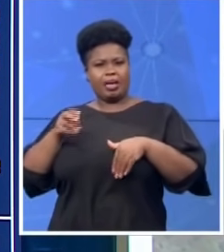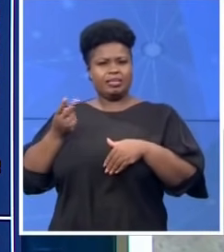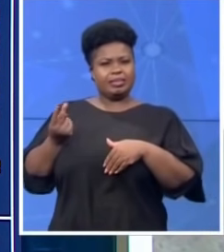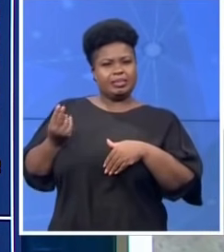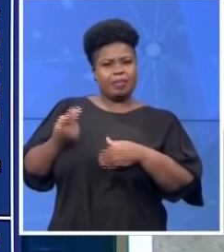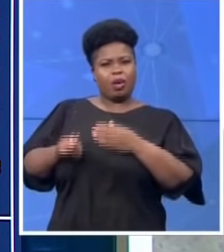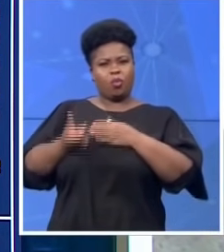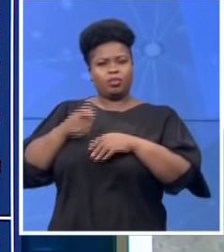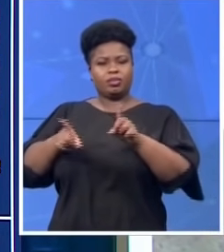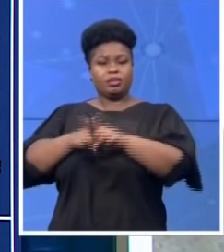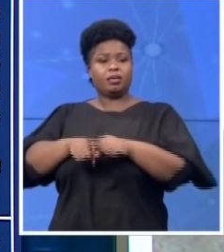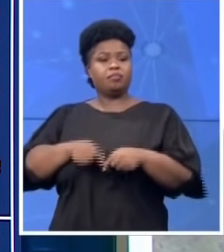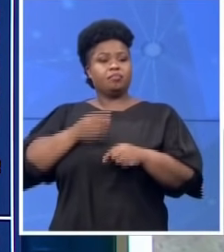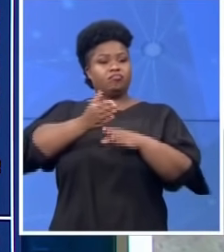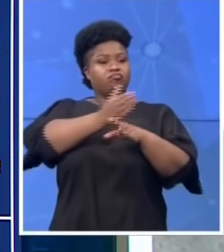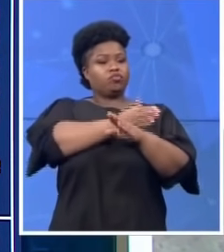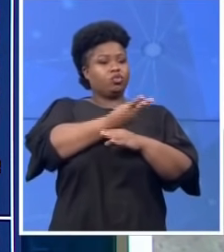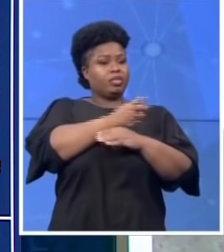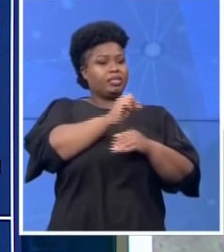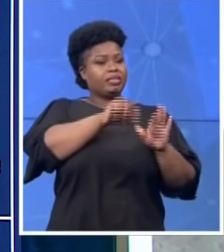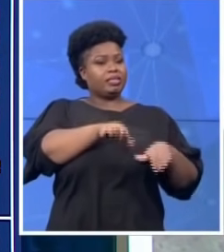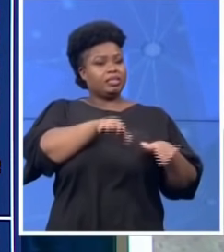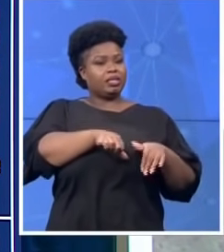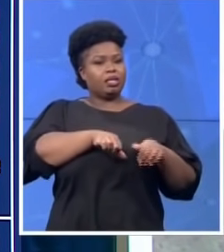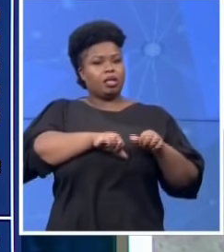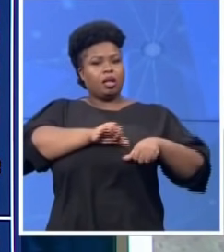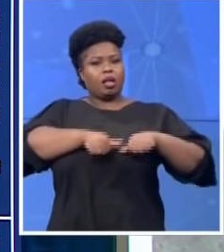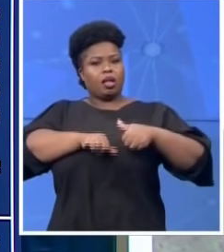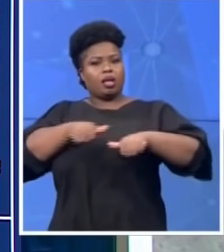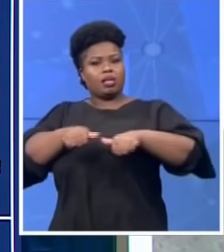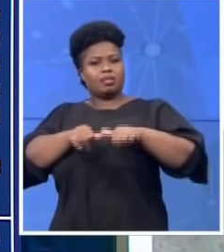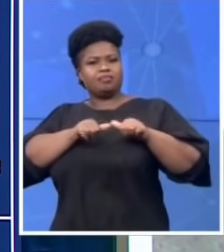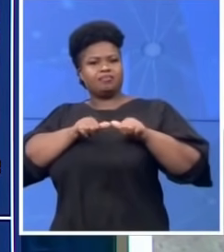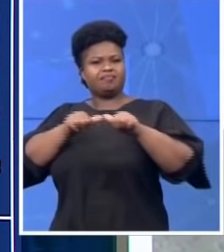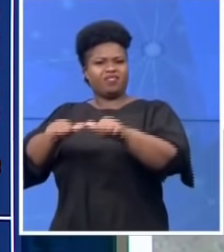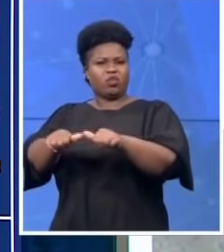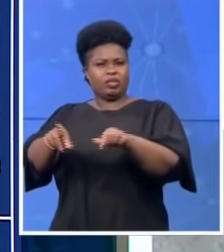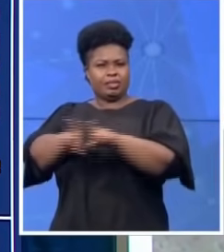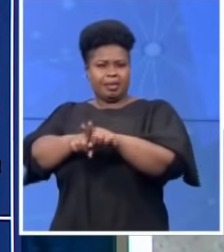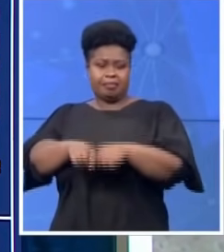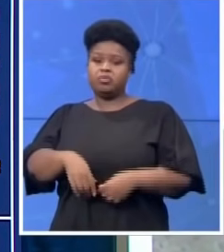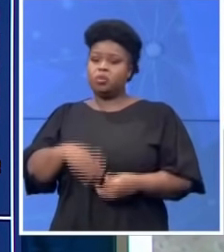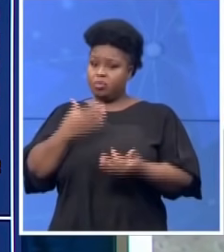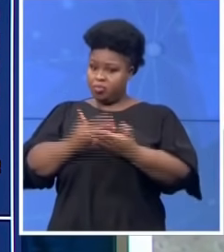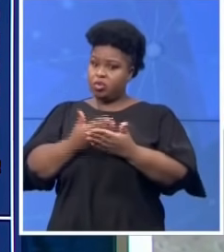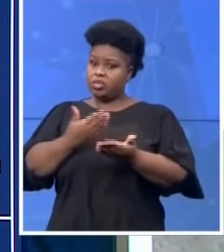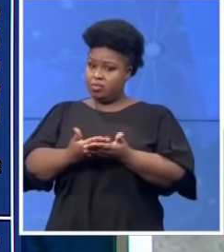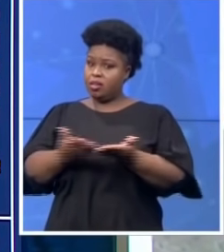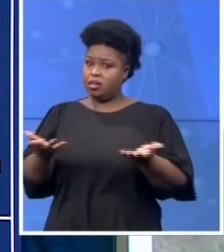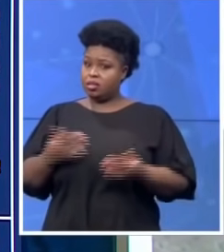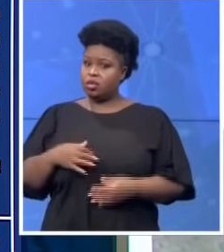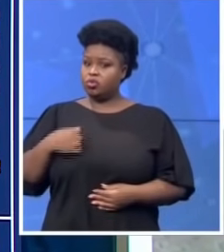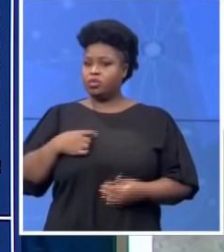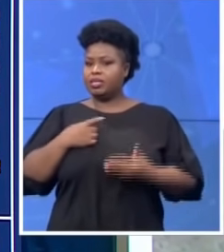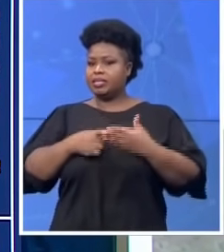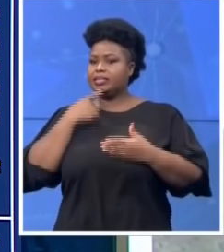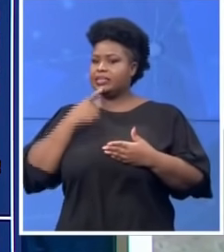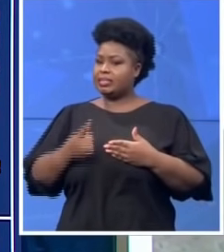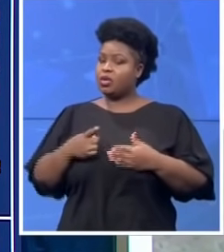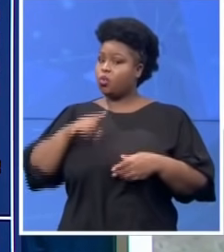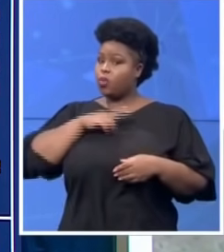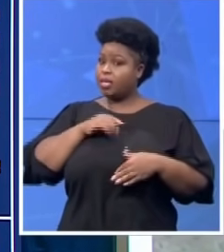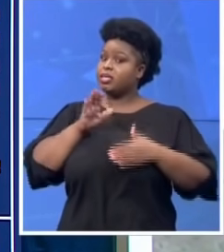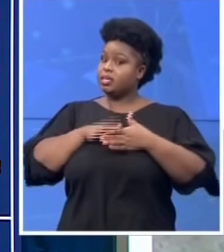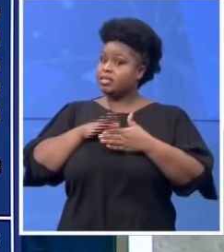patterns remain the same, it's quite likely that we can infer it's because of the same reasons, by and large. You